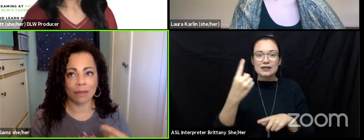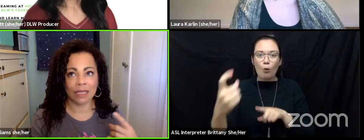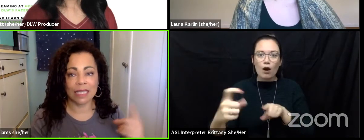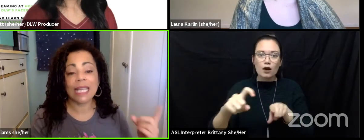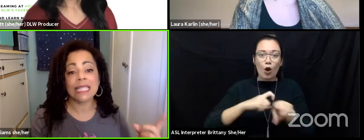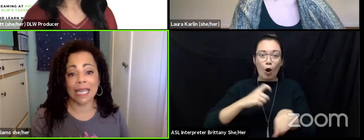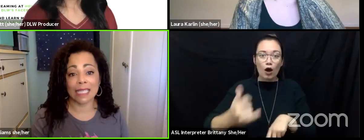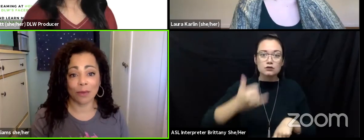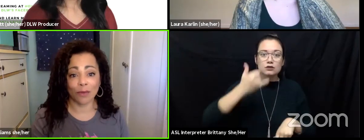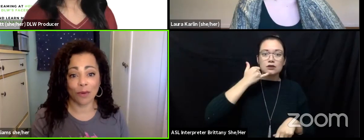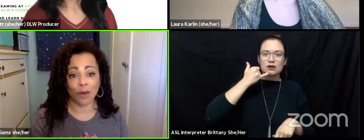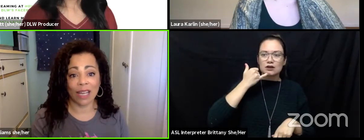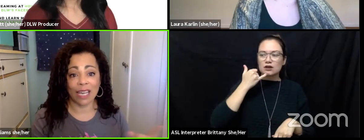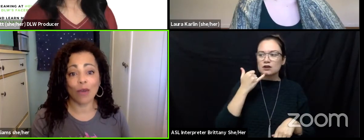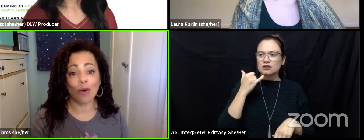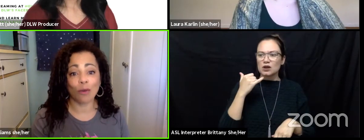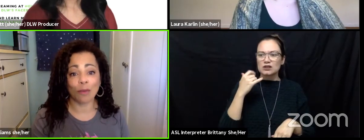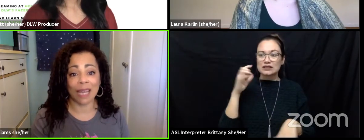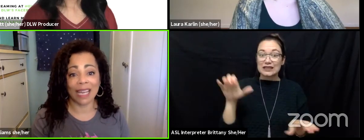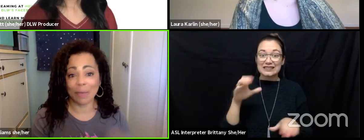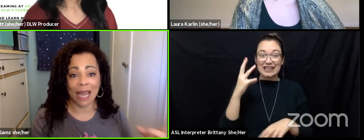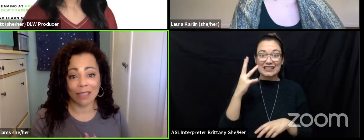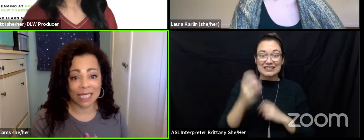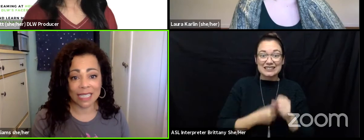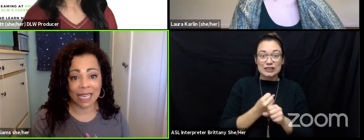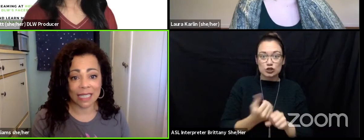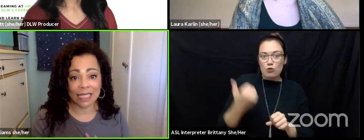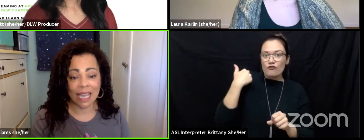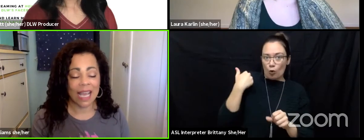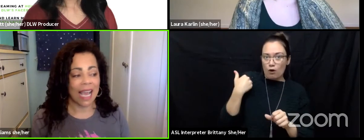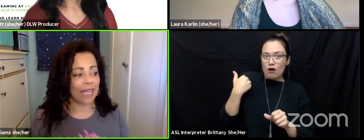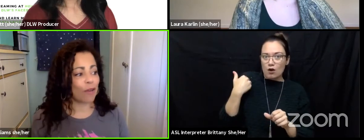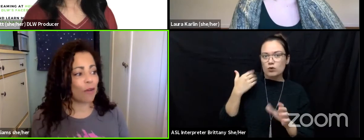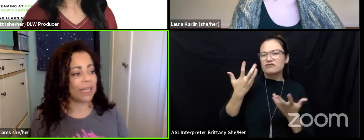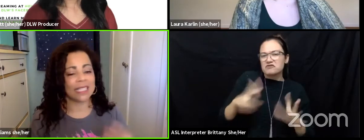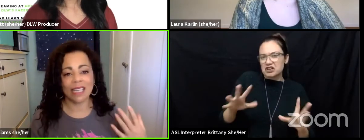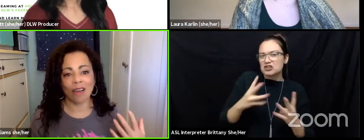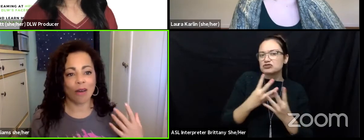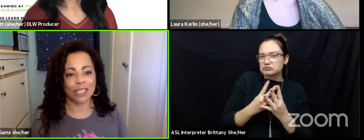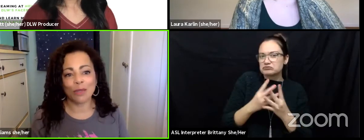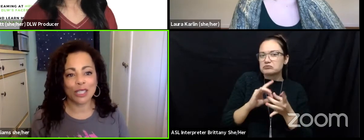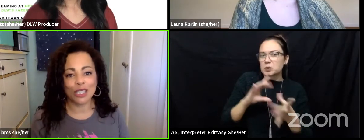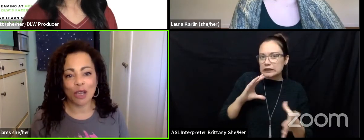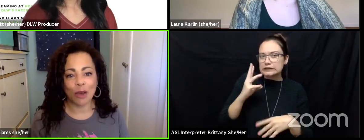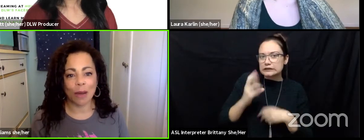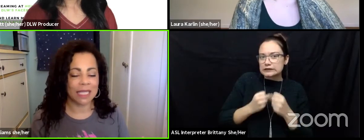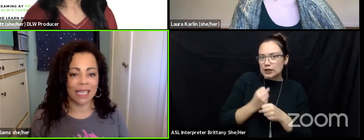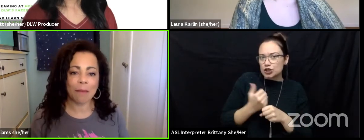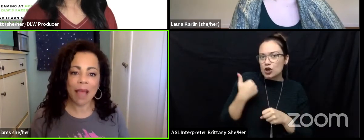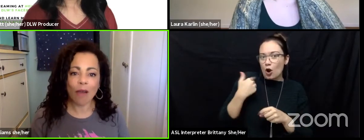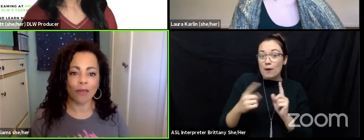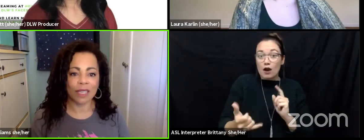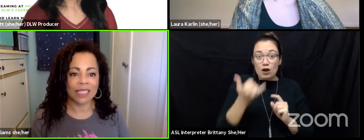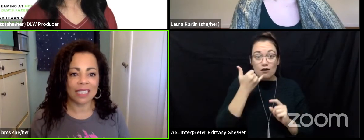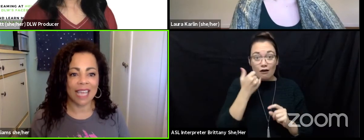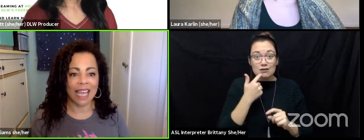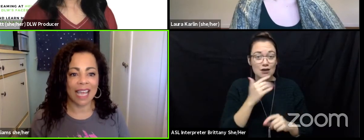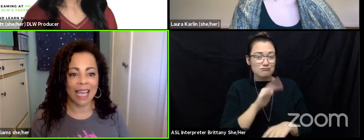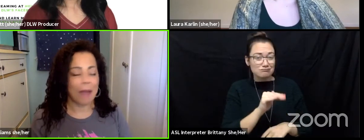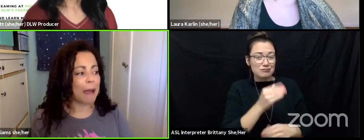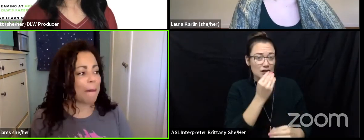program 6 years before, and he called me, he'd been out 6 years, and he called me and he said, oh, I just want you to know, I'm sitting in my